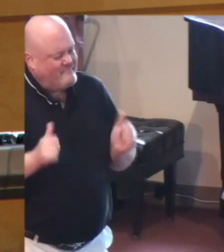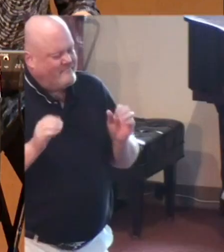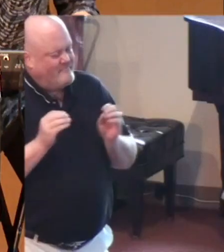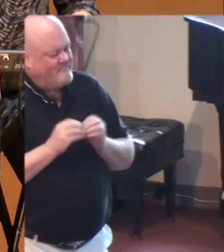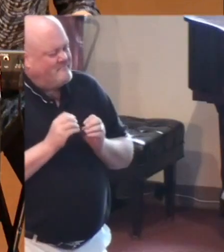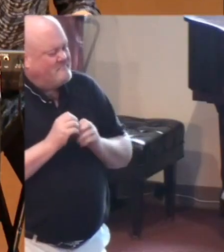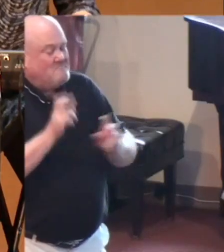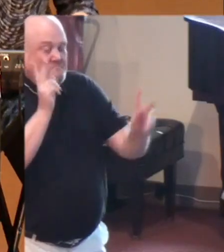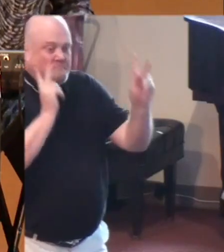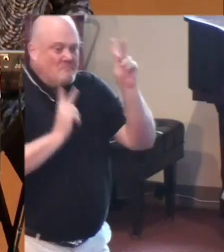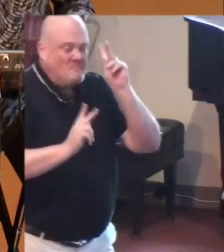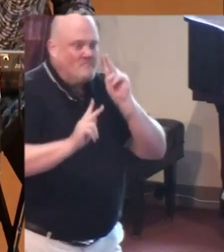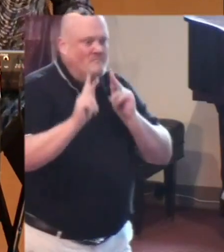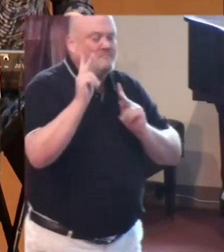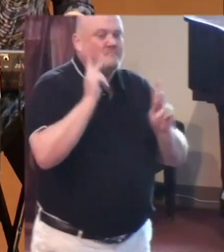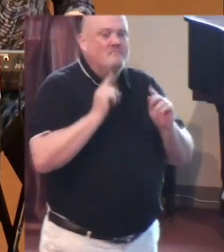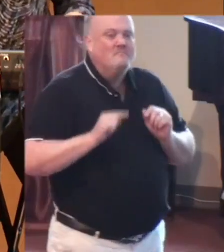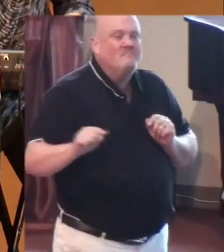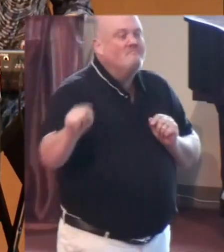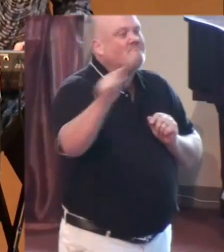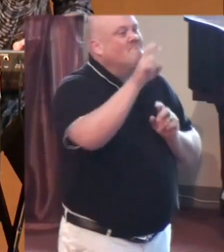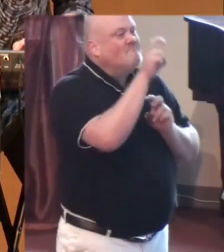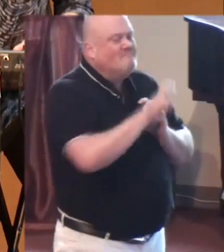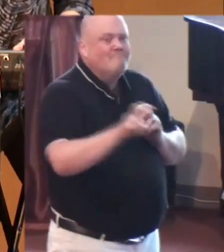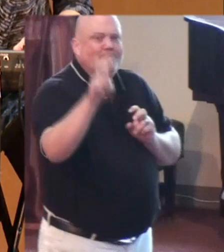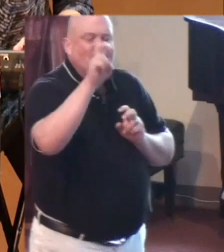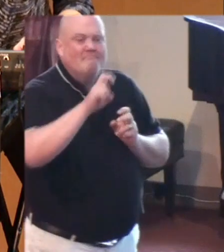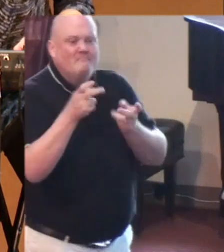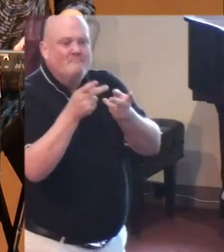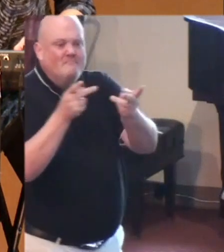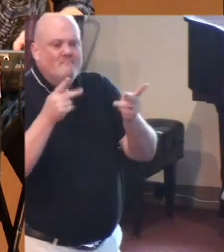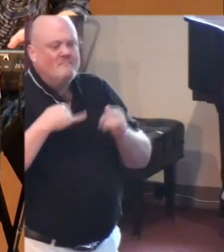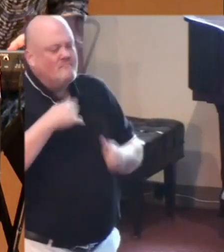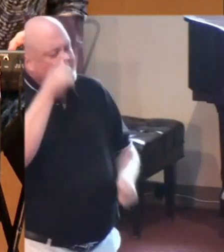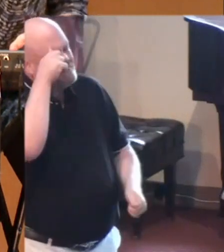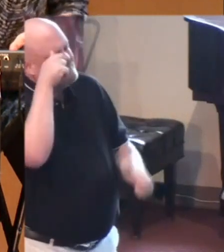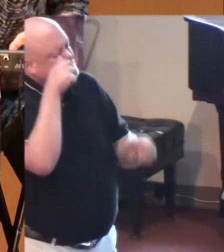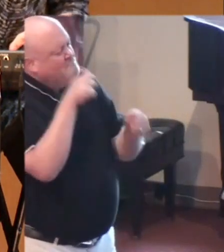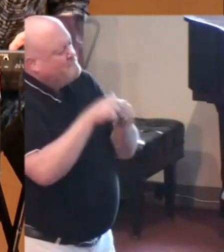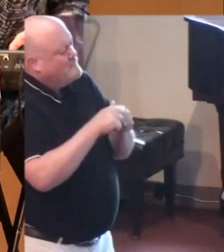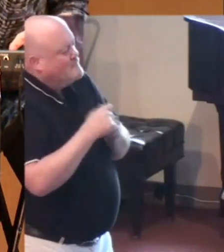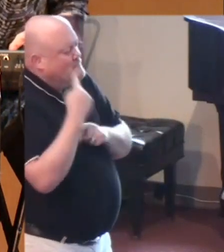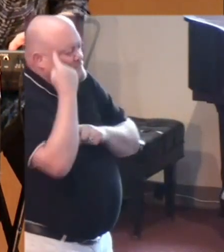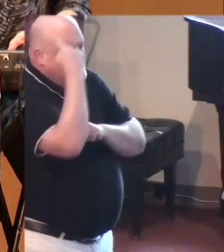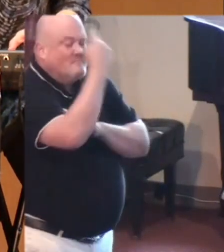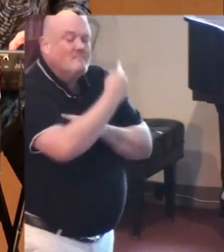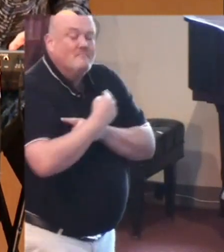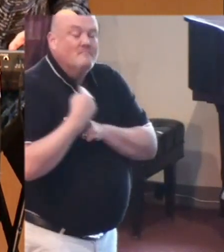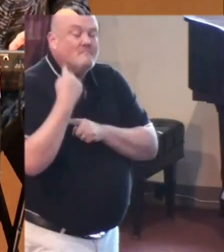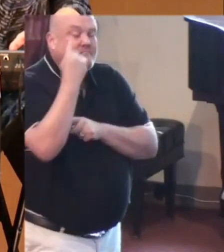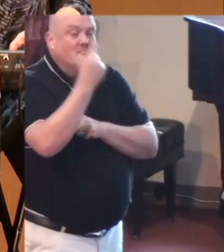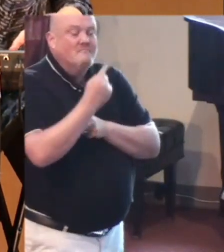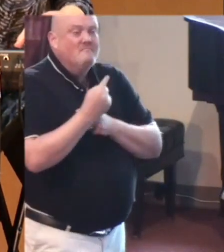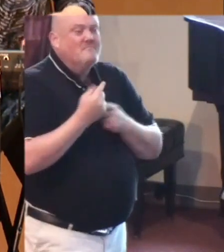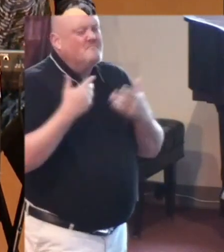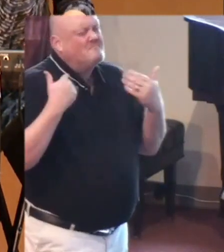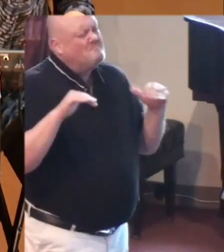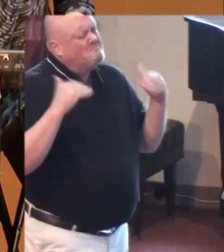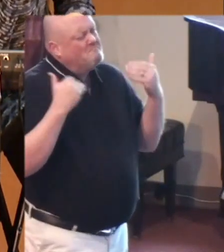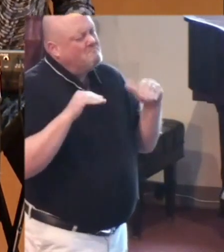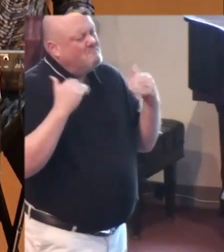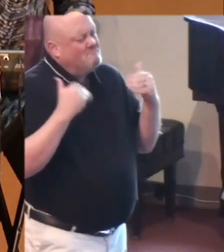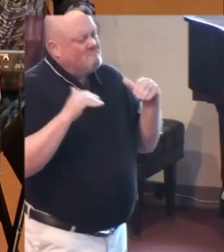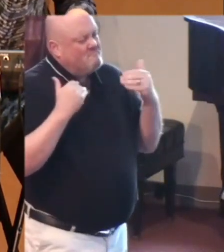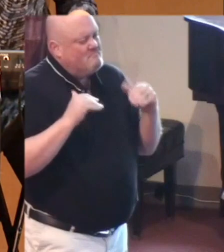'Cause people and places, memories and faces are just way